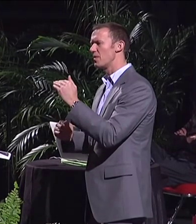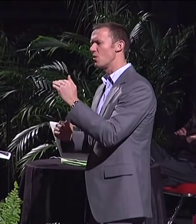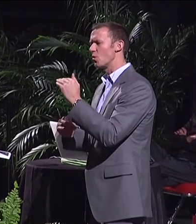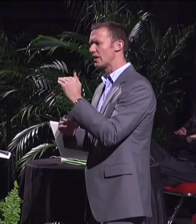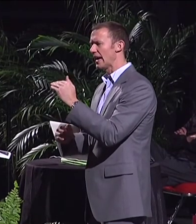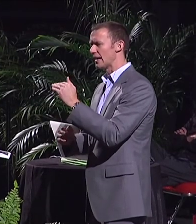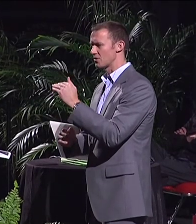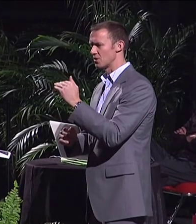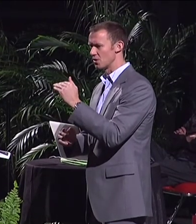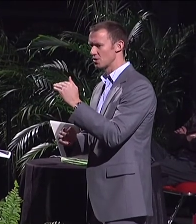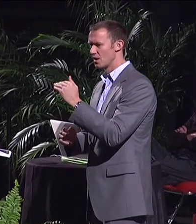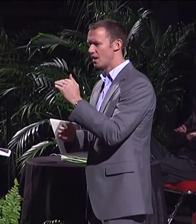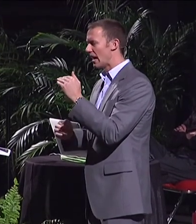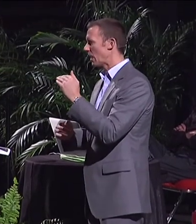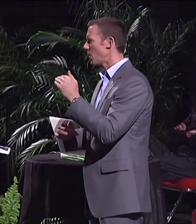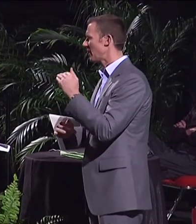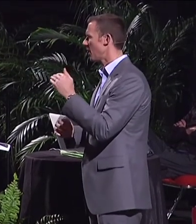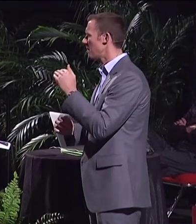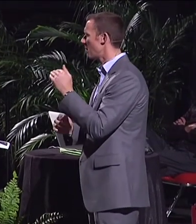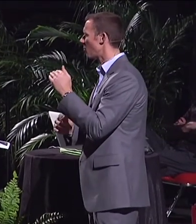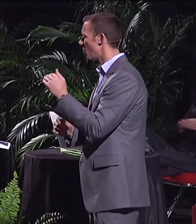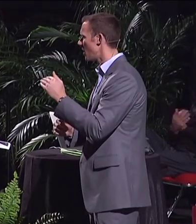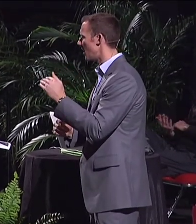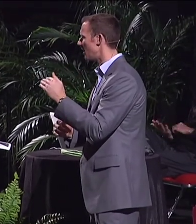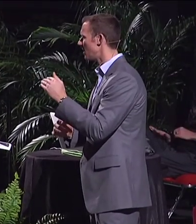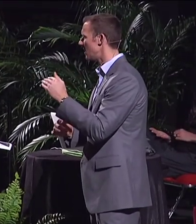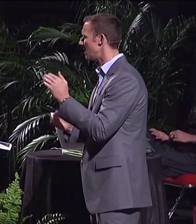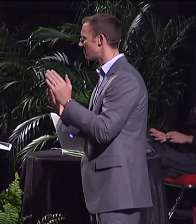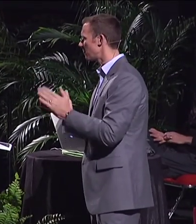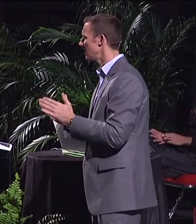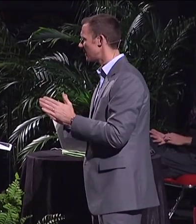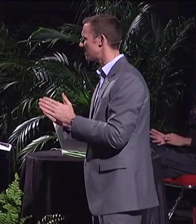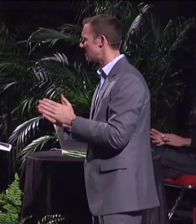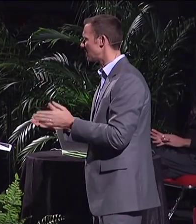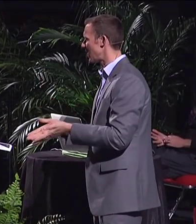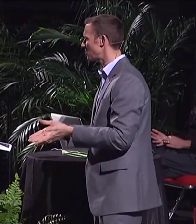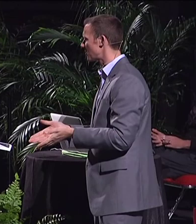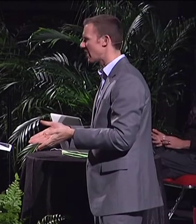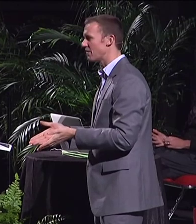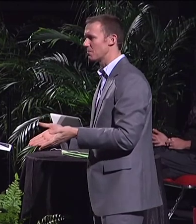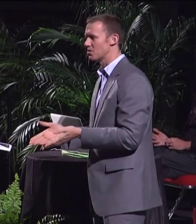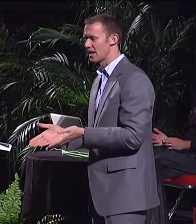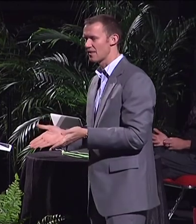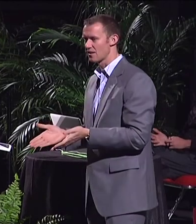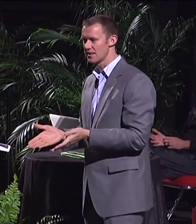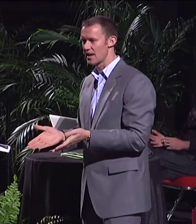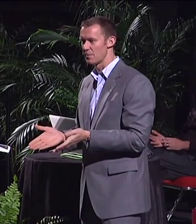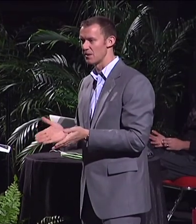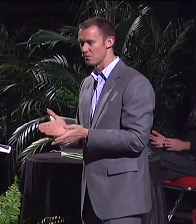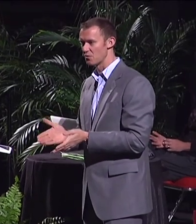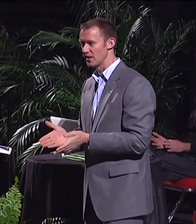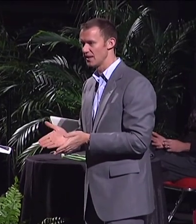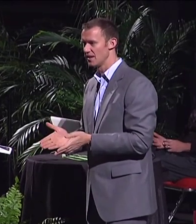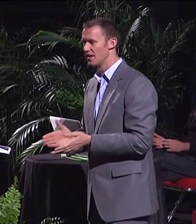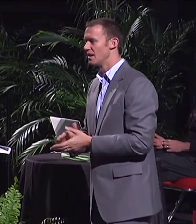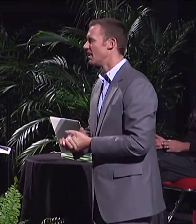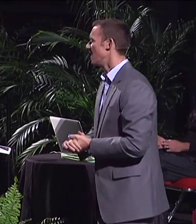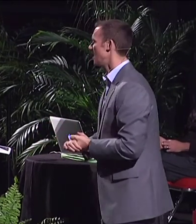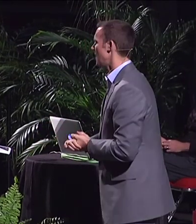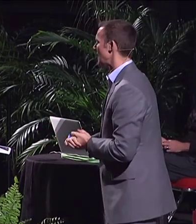show up in the organic search? How do I become number one in the free listings if that's where 70% of the clicks happen and they're